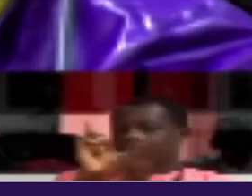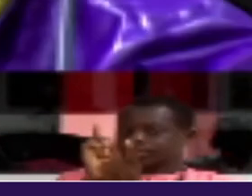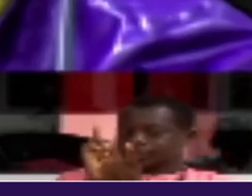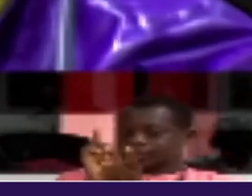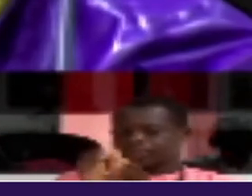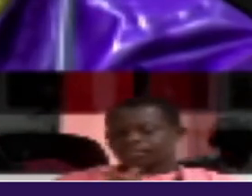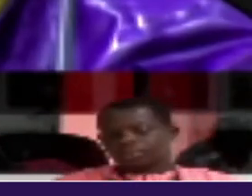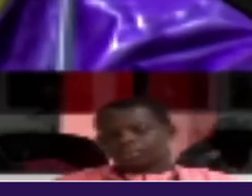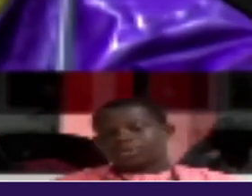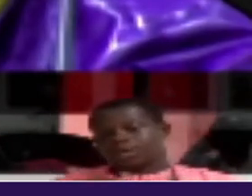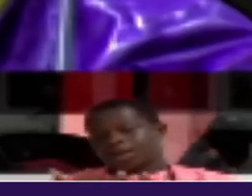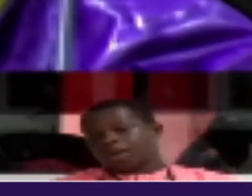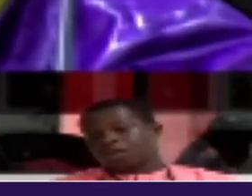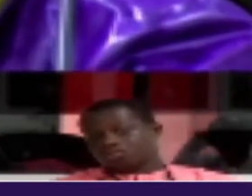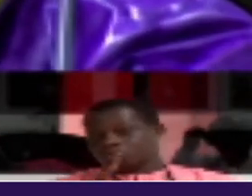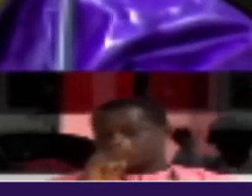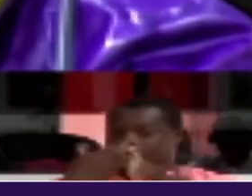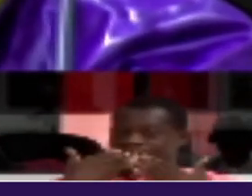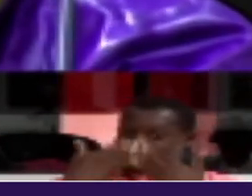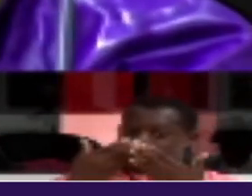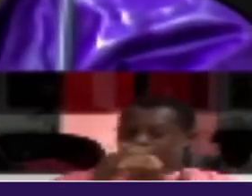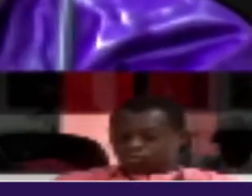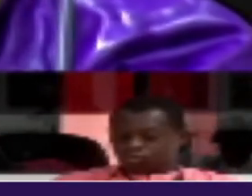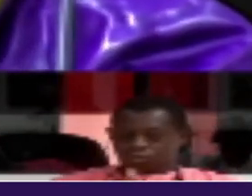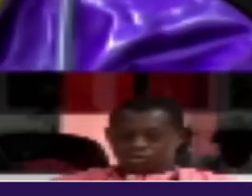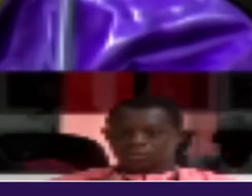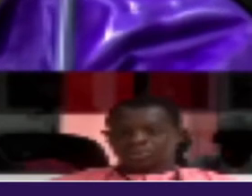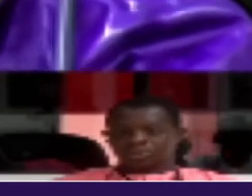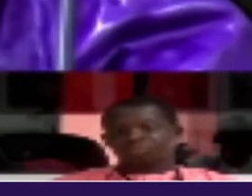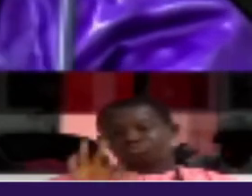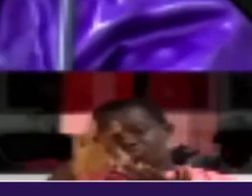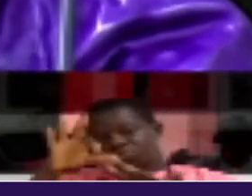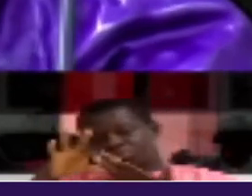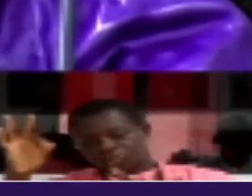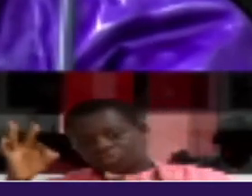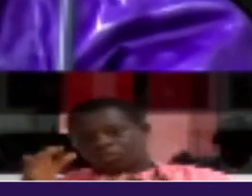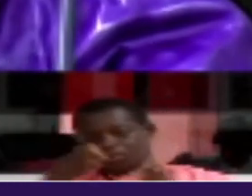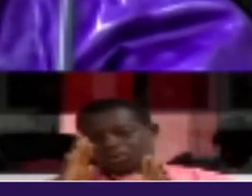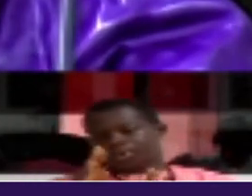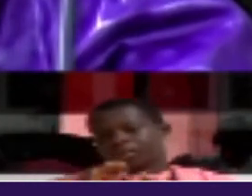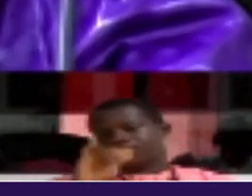So you're telling us that you were just picked at random? Yes.